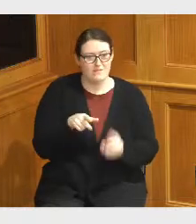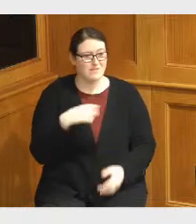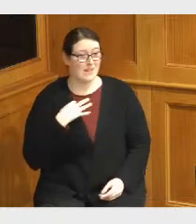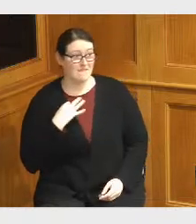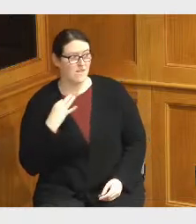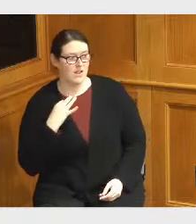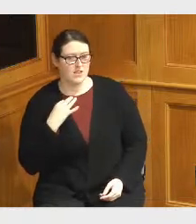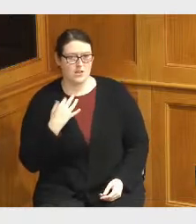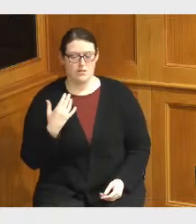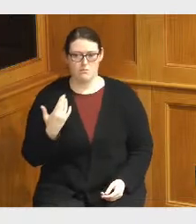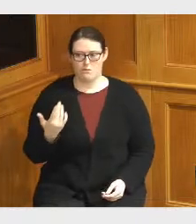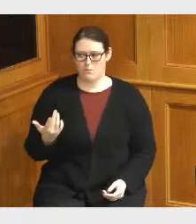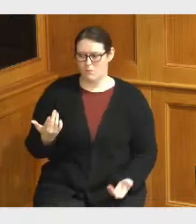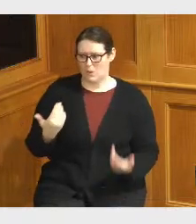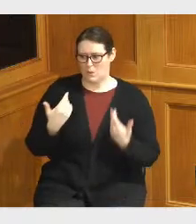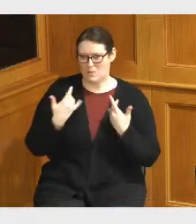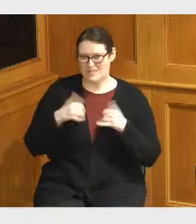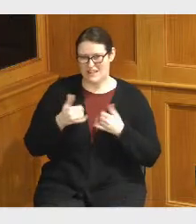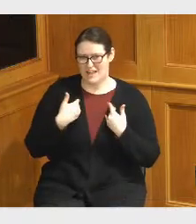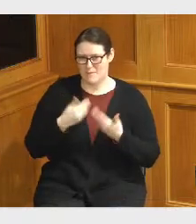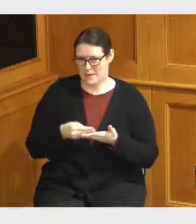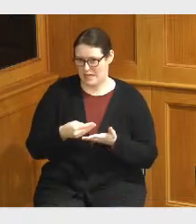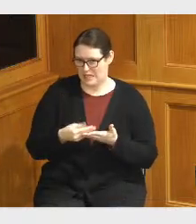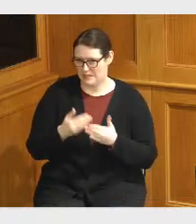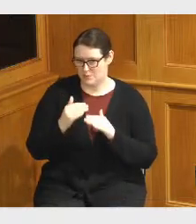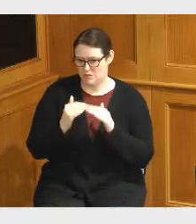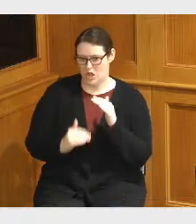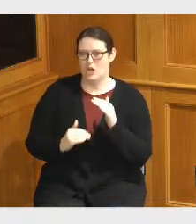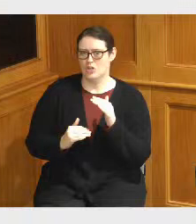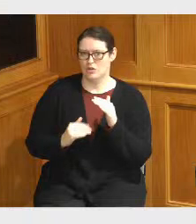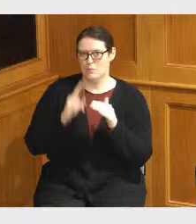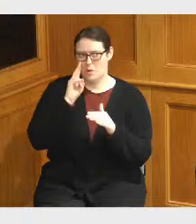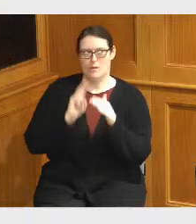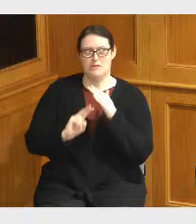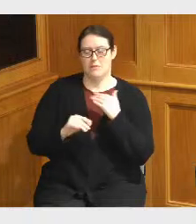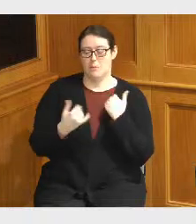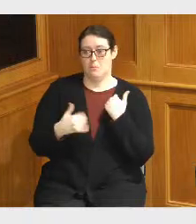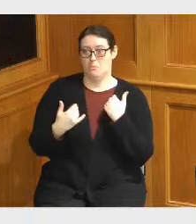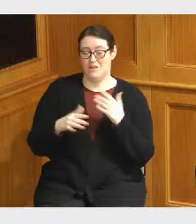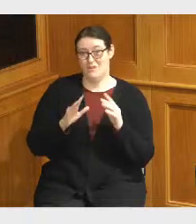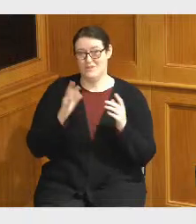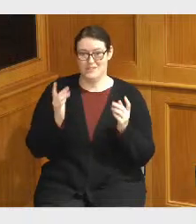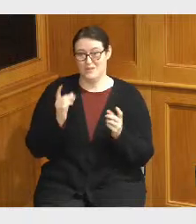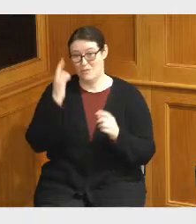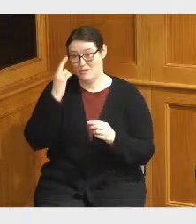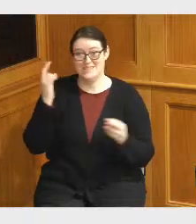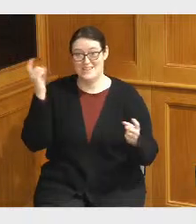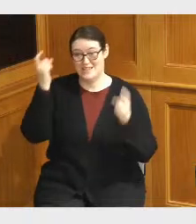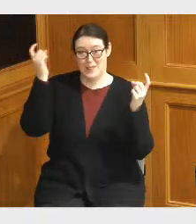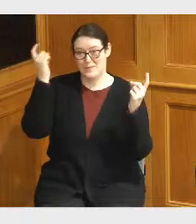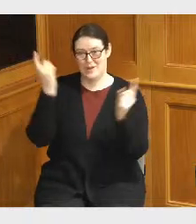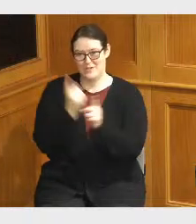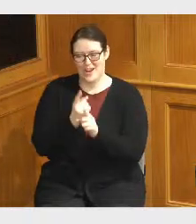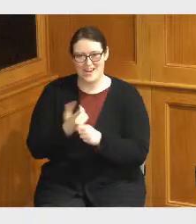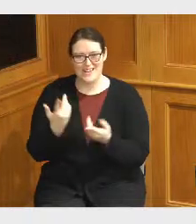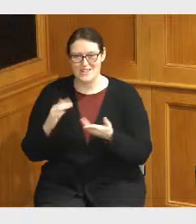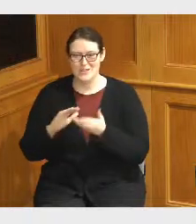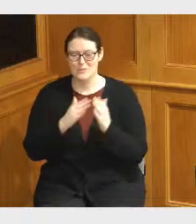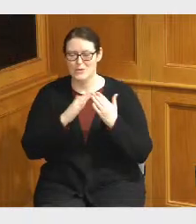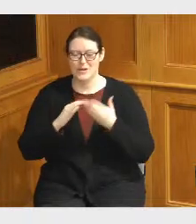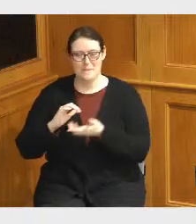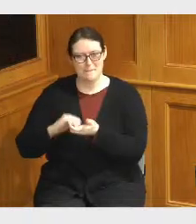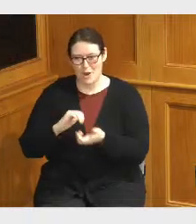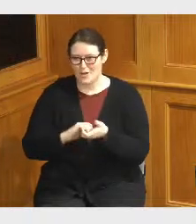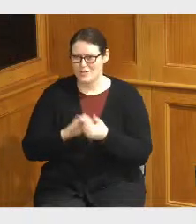So those costs came in lower than anticipated, which I think is a great reason to celebrate that we have such great community partners and